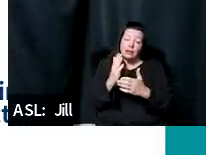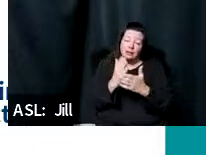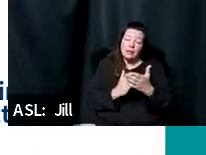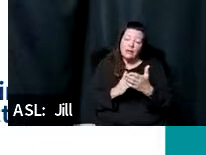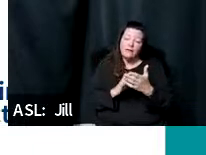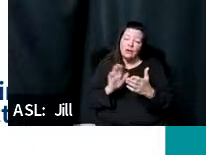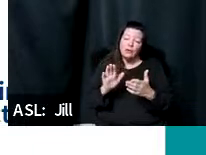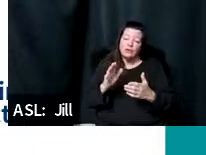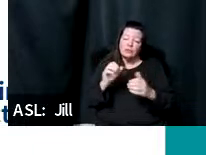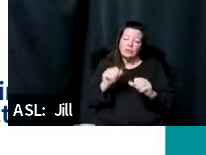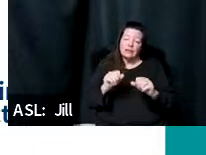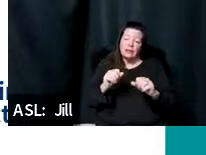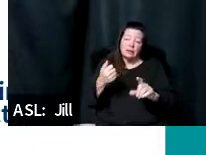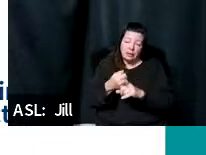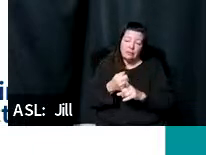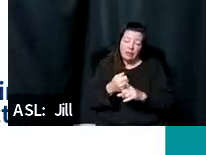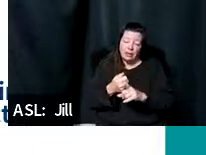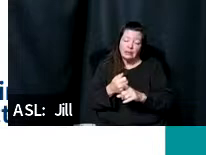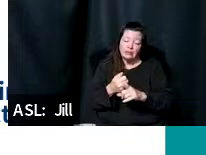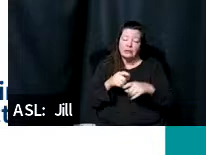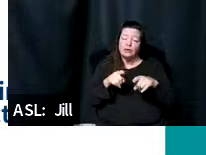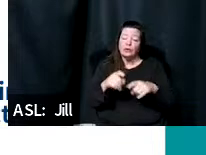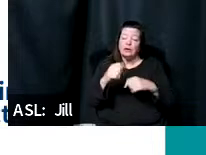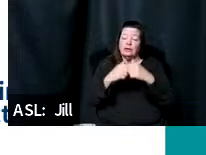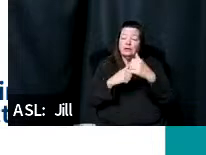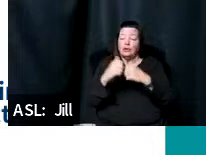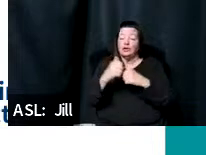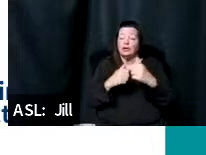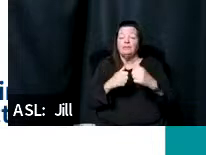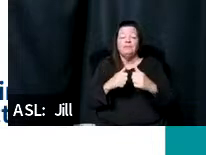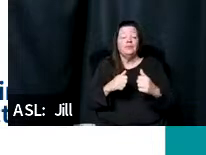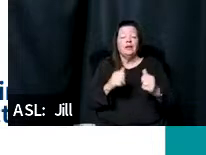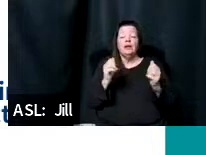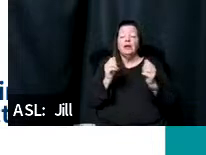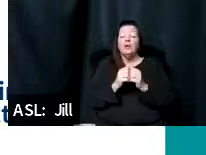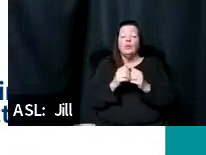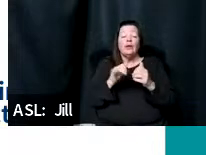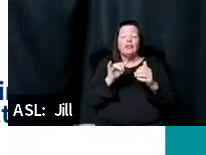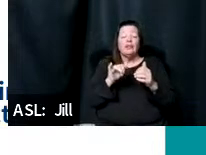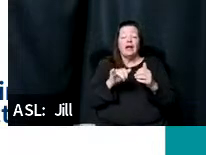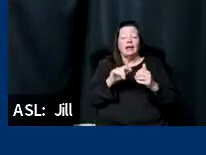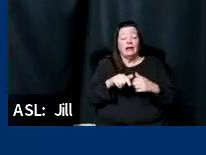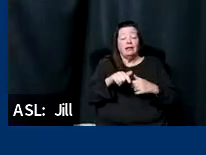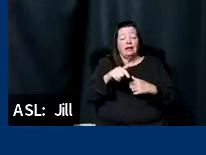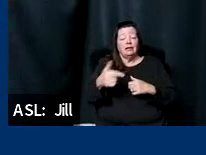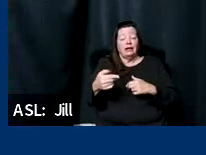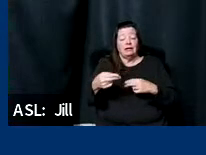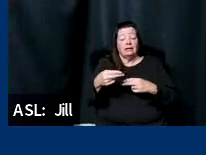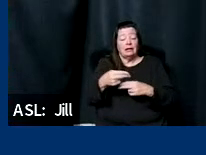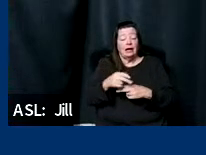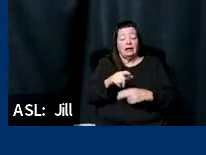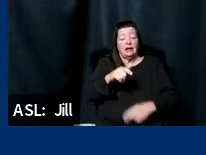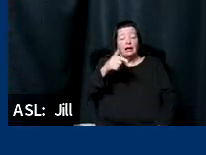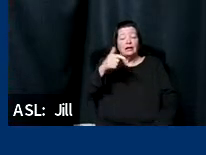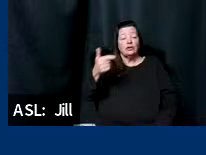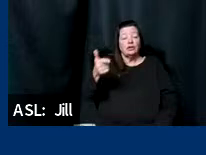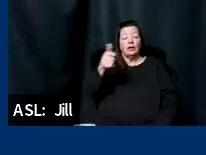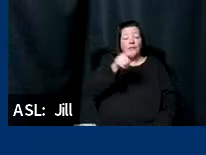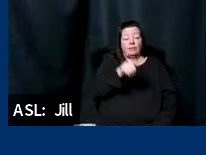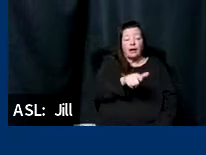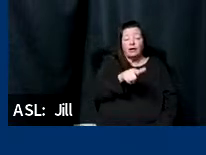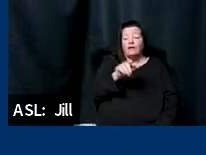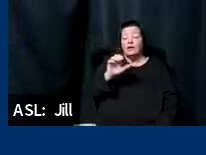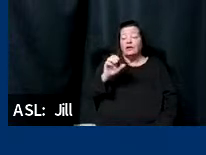potential impacts during construction. So with that, I think we go to the next slide and I turn it back over to